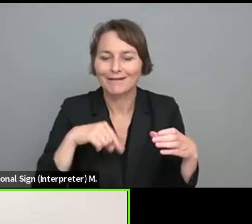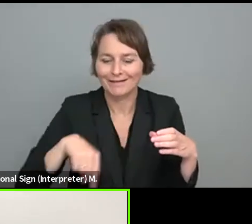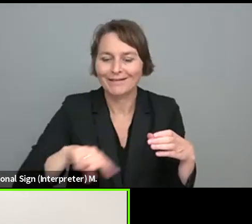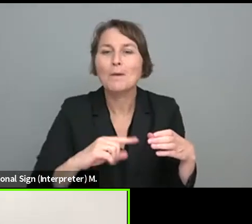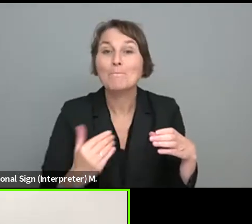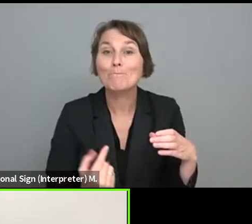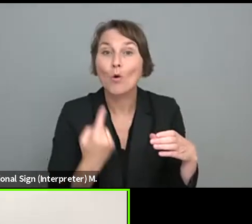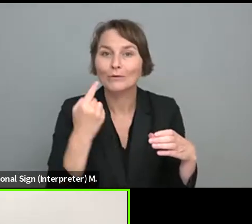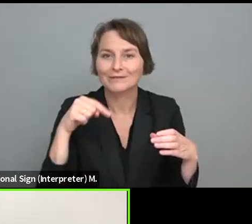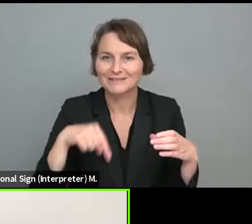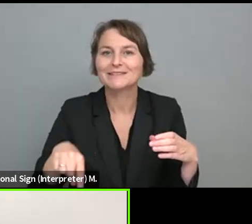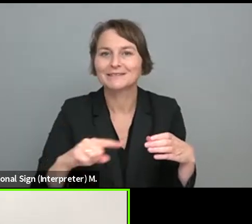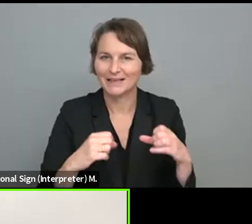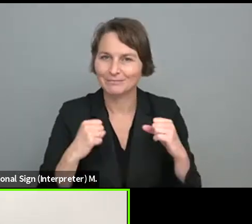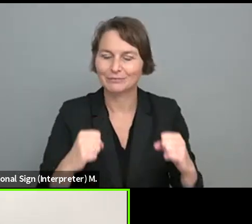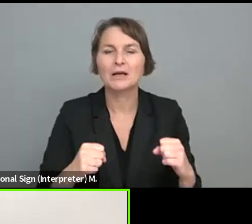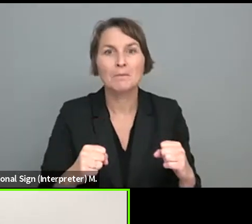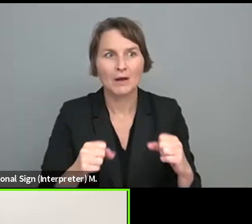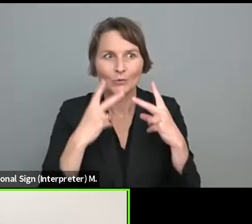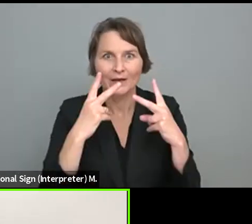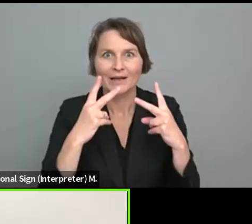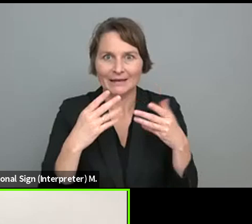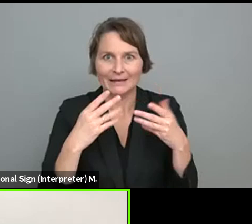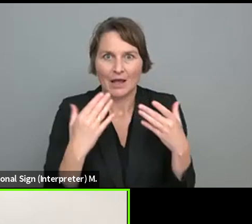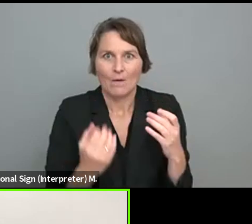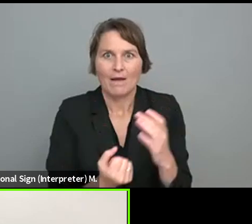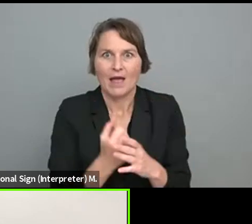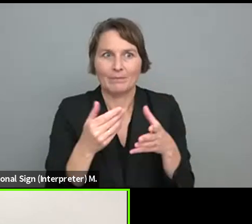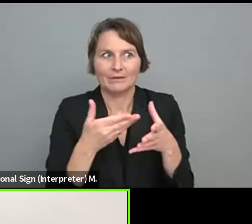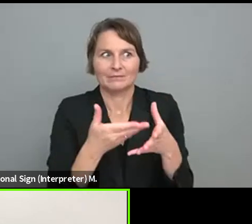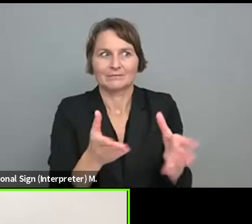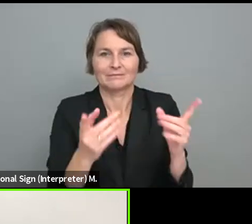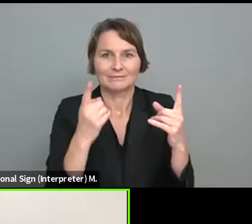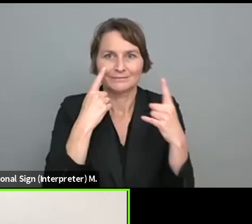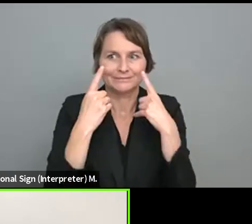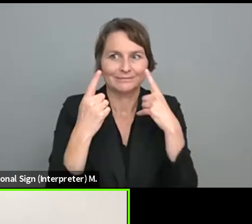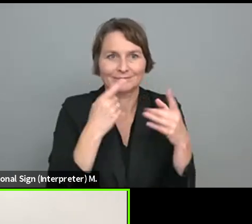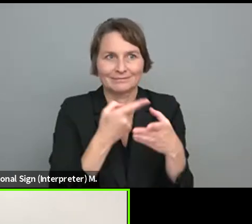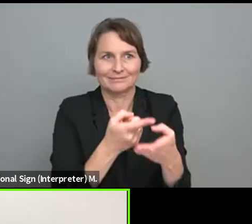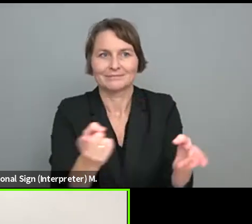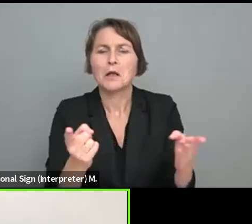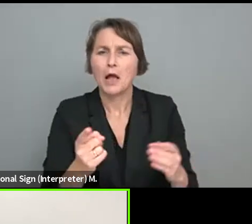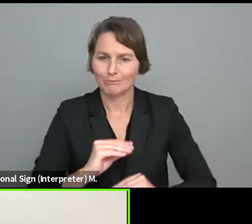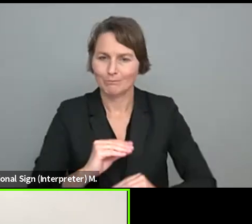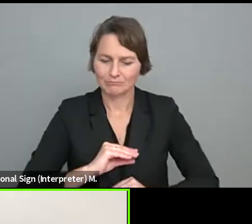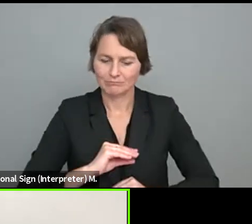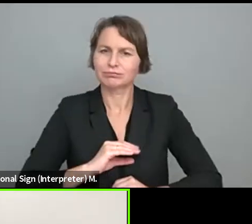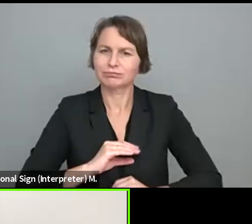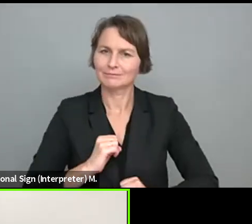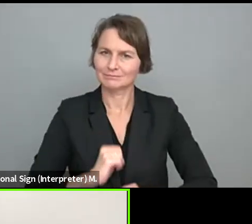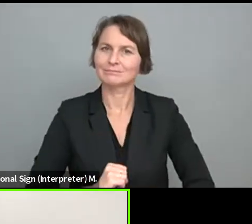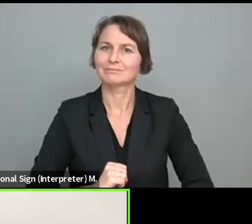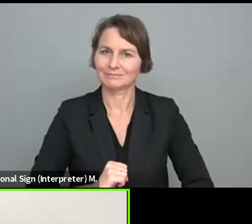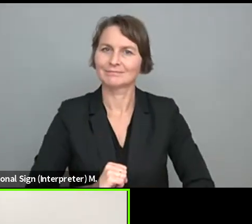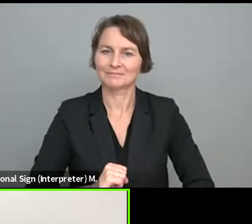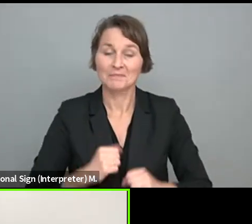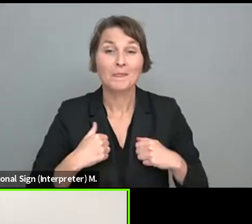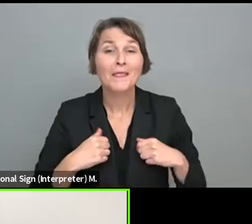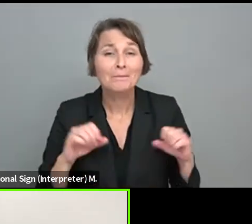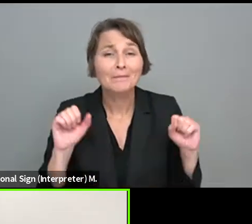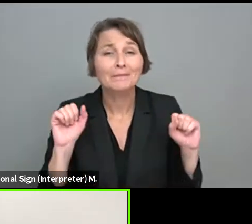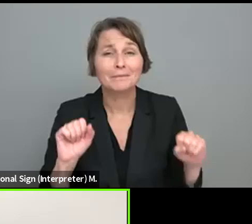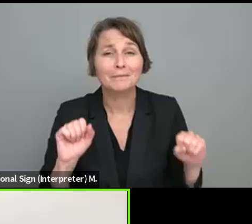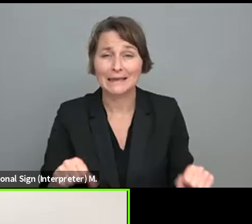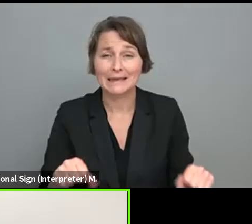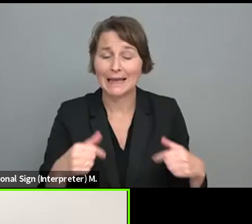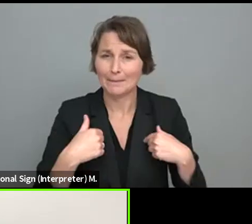before our very eyes. And I take confidence from that. I take confidence in knowing that I'm able to be in the